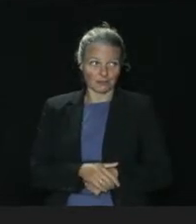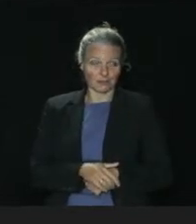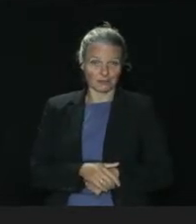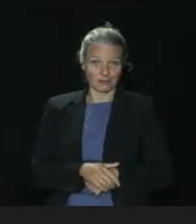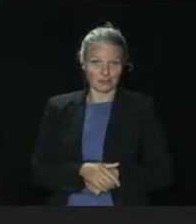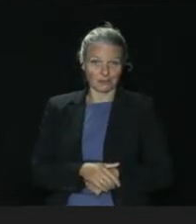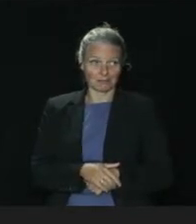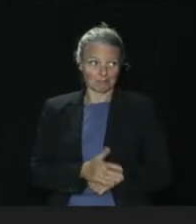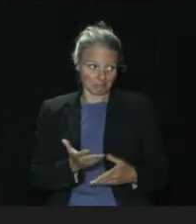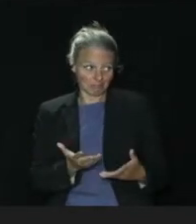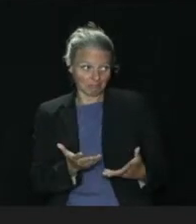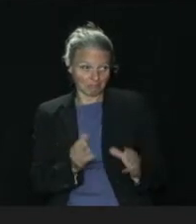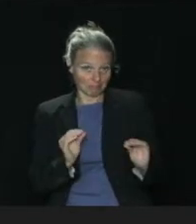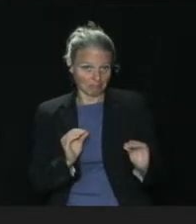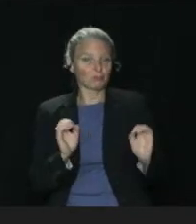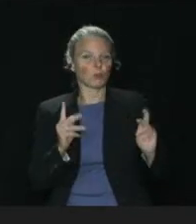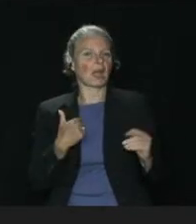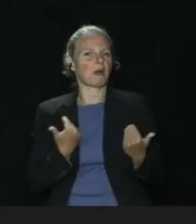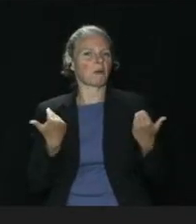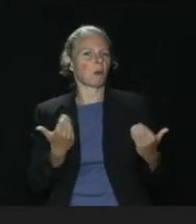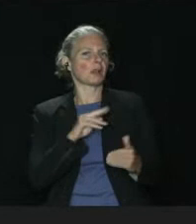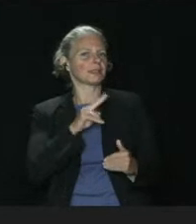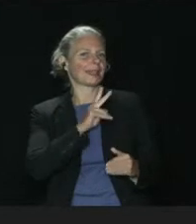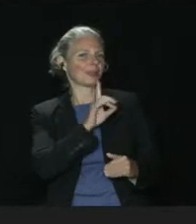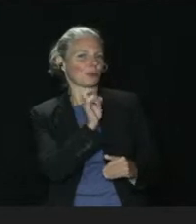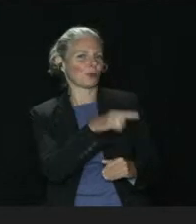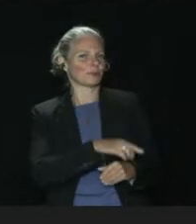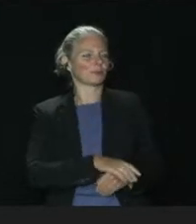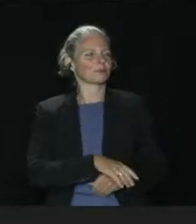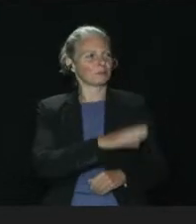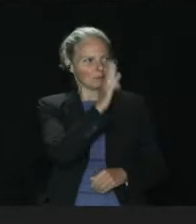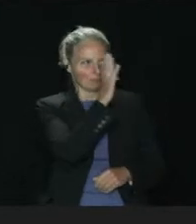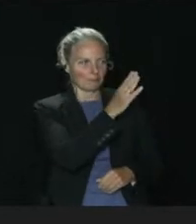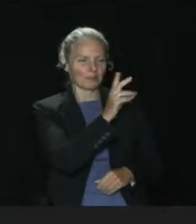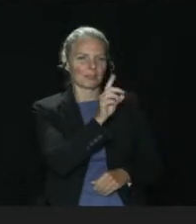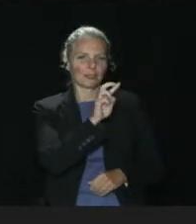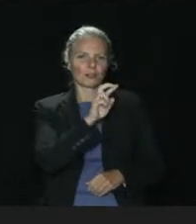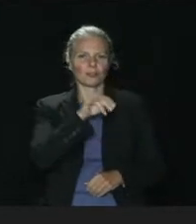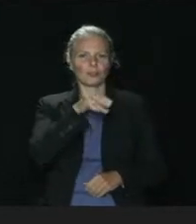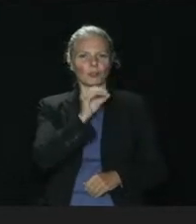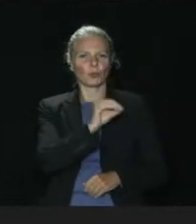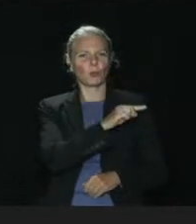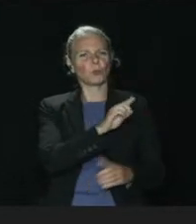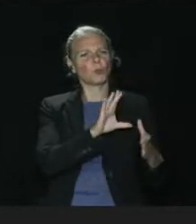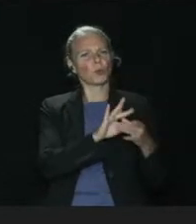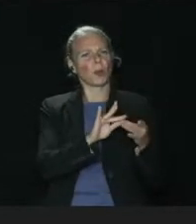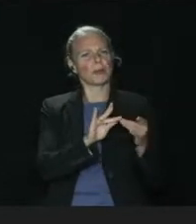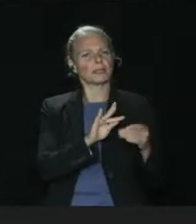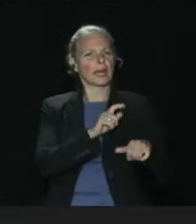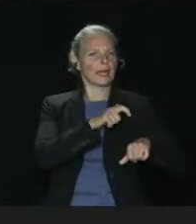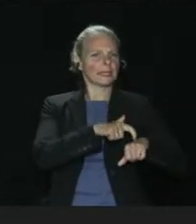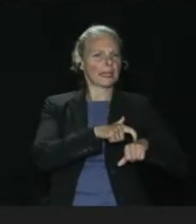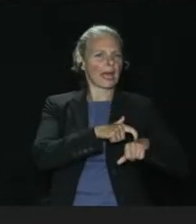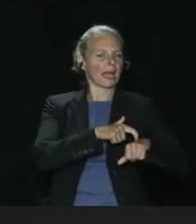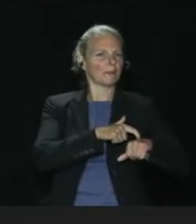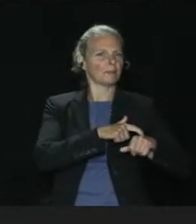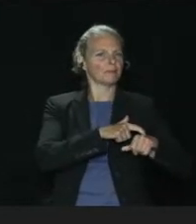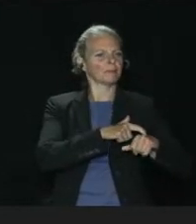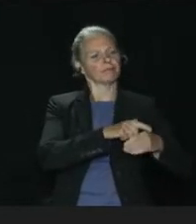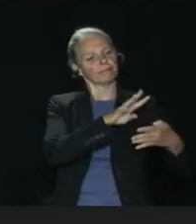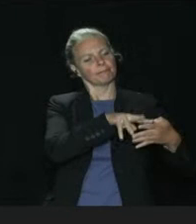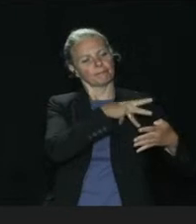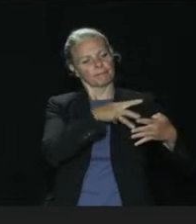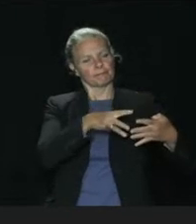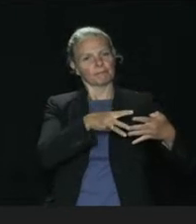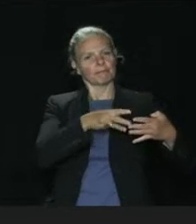I'll take that as a yes. So, Dr. Njoo, you also mentioned timelines of fully vaccinated,